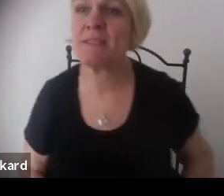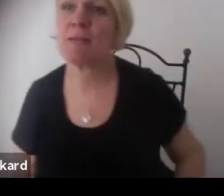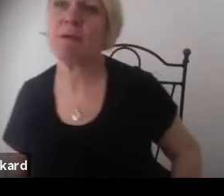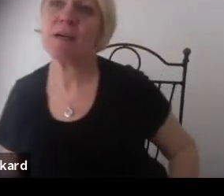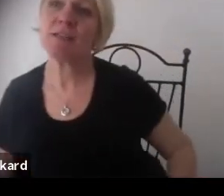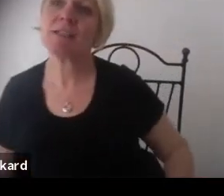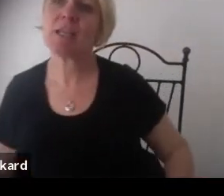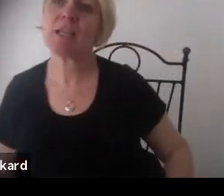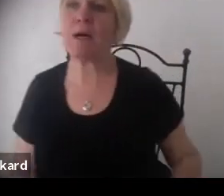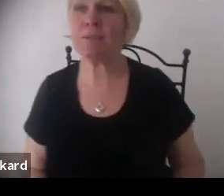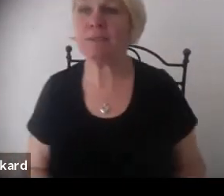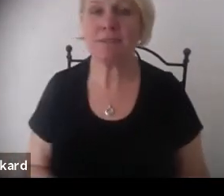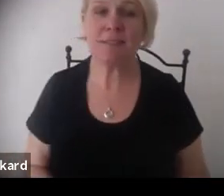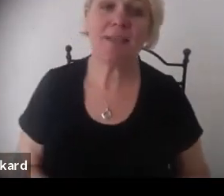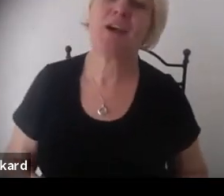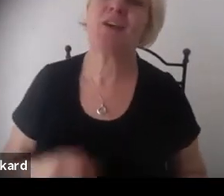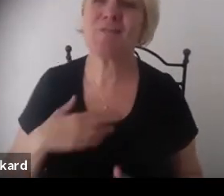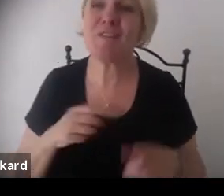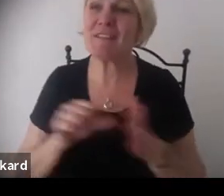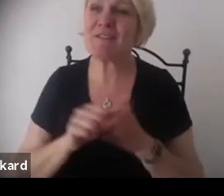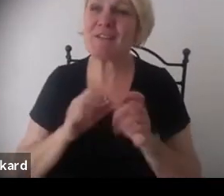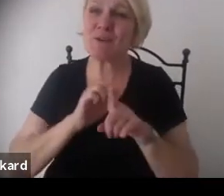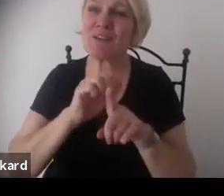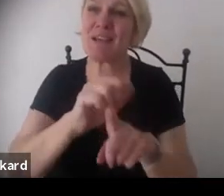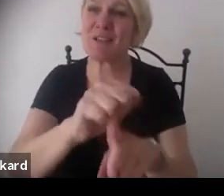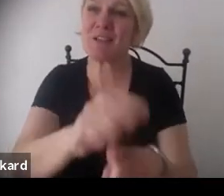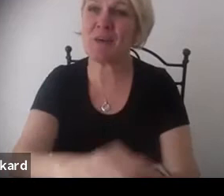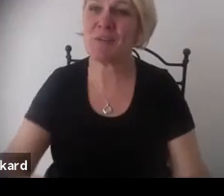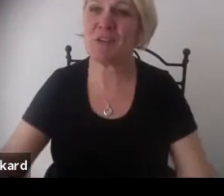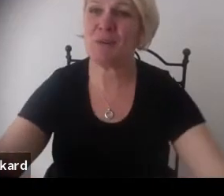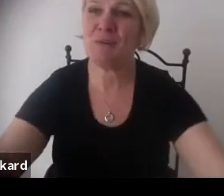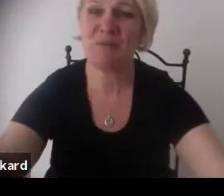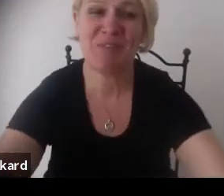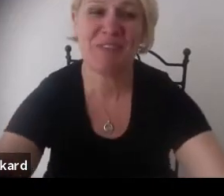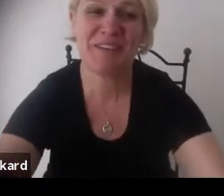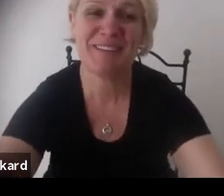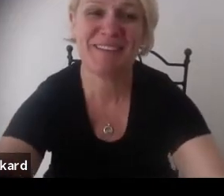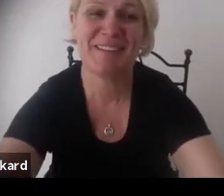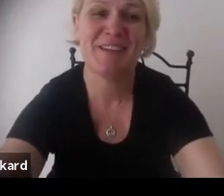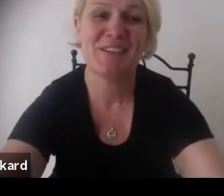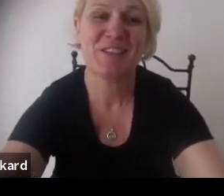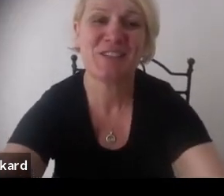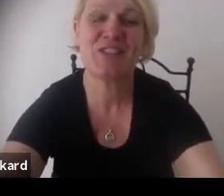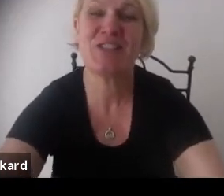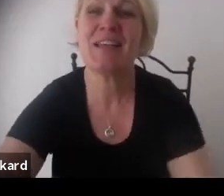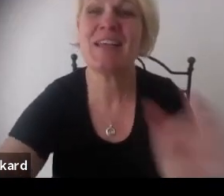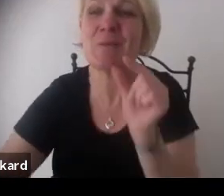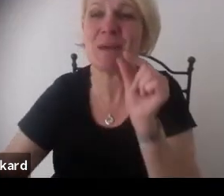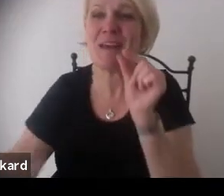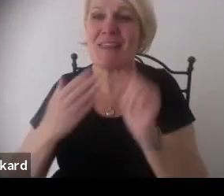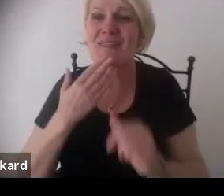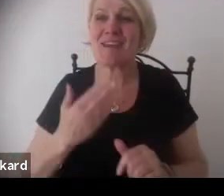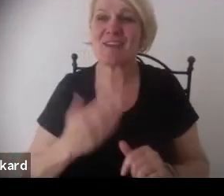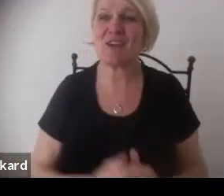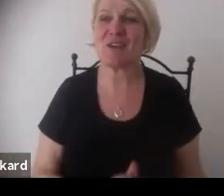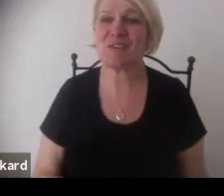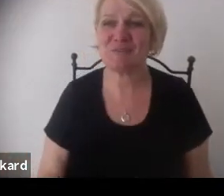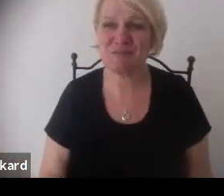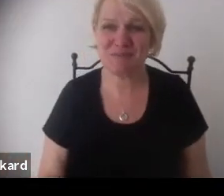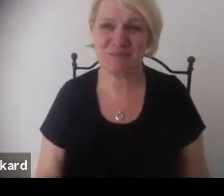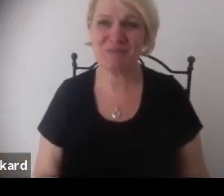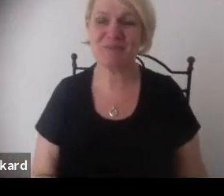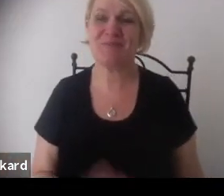bit slower? Sorry, yes, I will do, Simone. Apologies. Apologies. Just a little bit. Thank